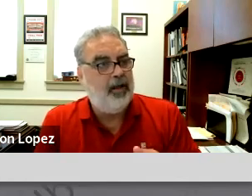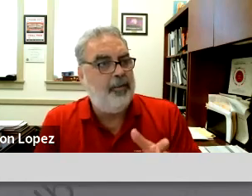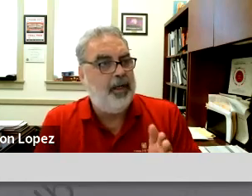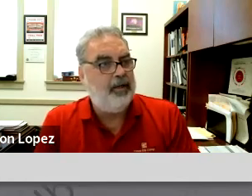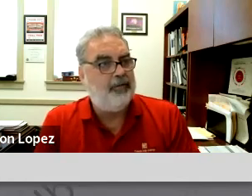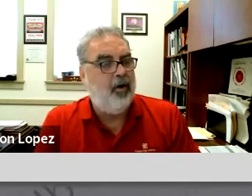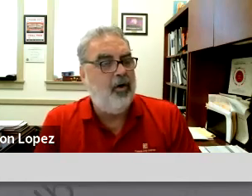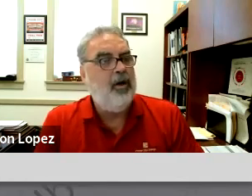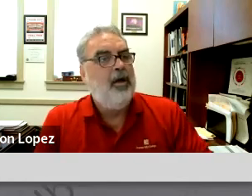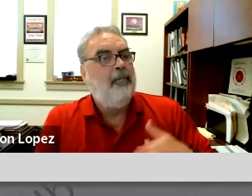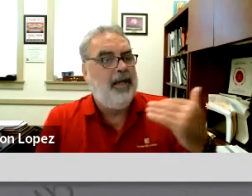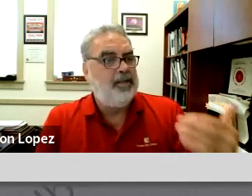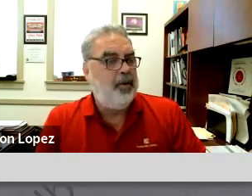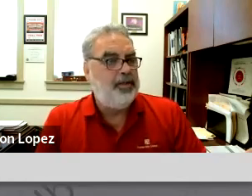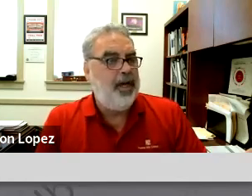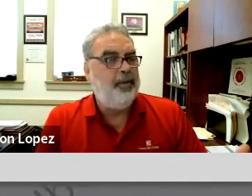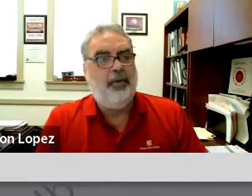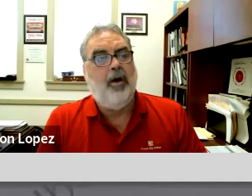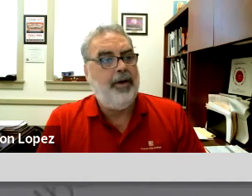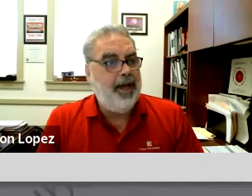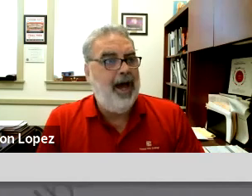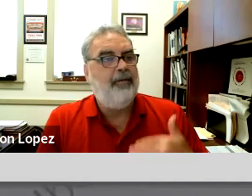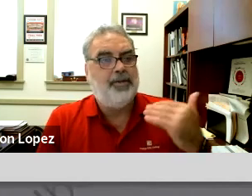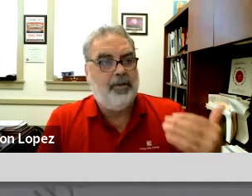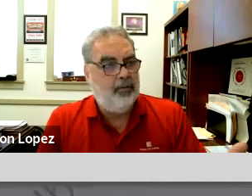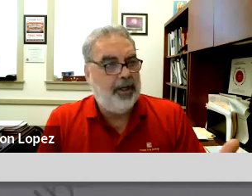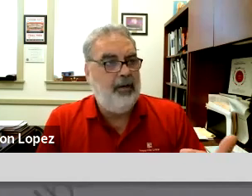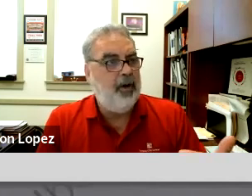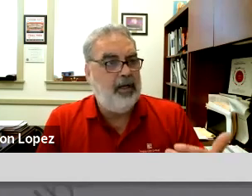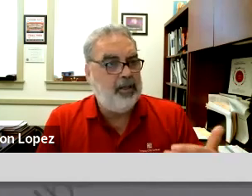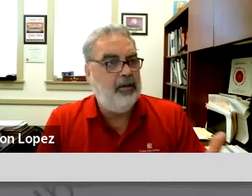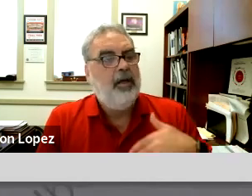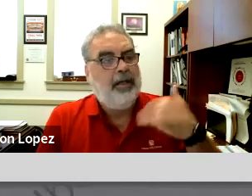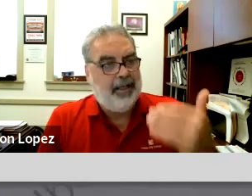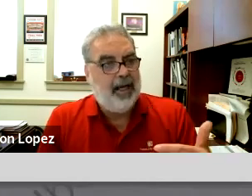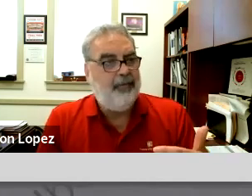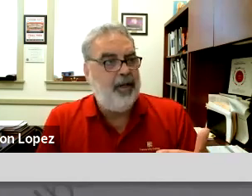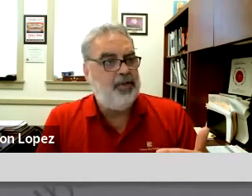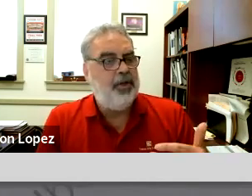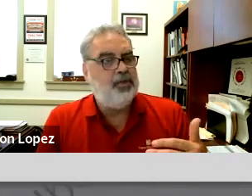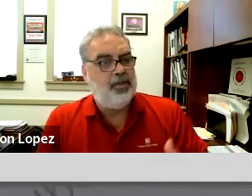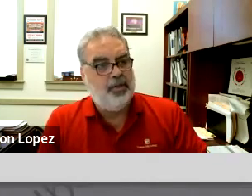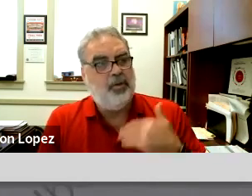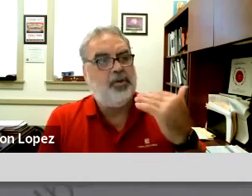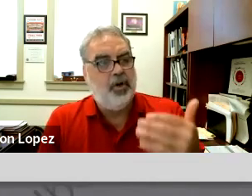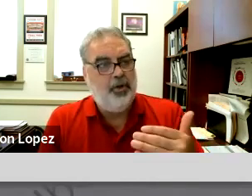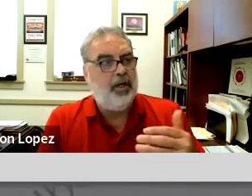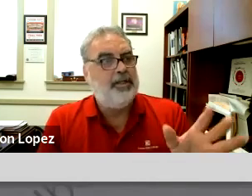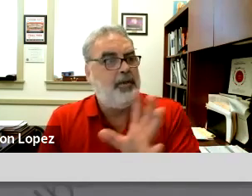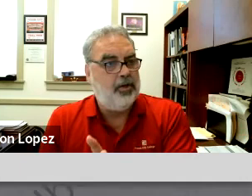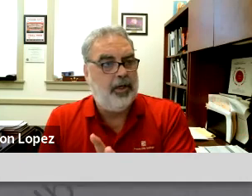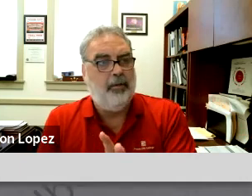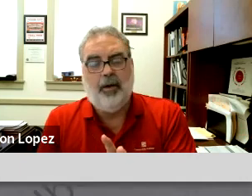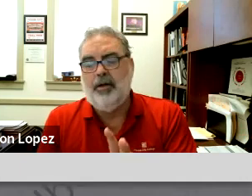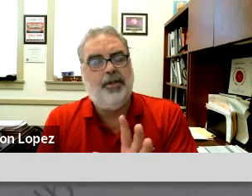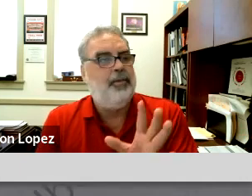and developing it this fall based upon the template we already have. We're getting ready to get that information into the system. We'll start utilizing it